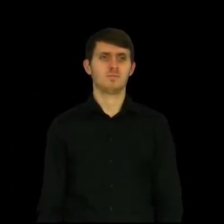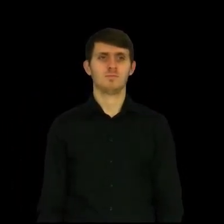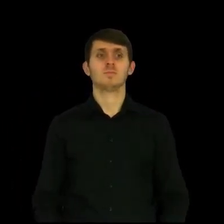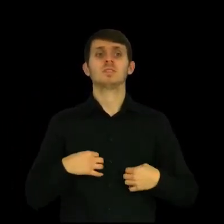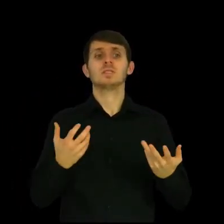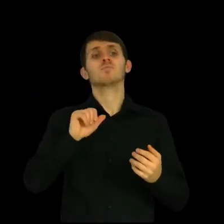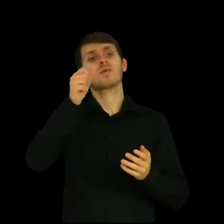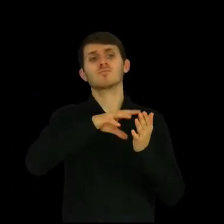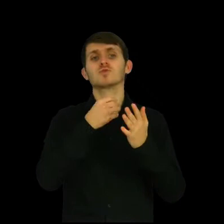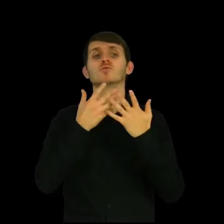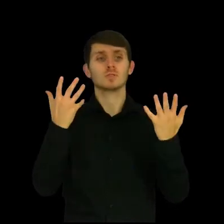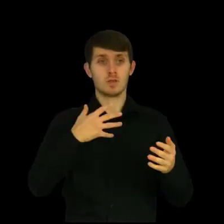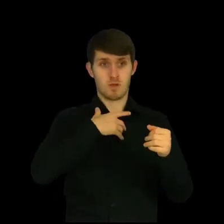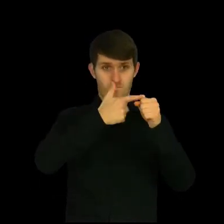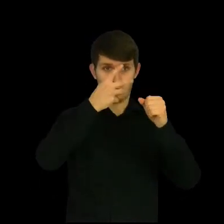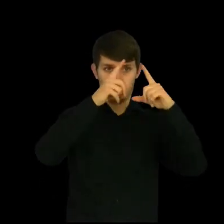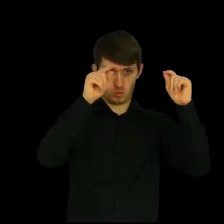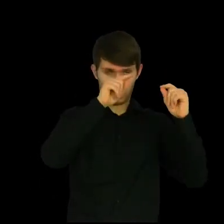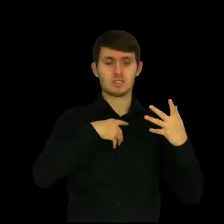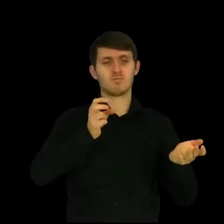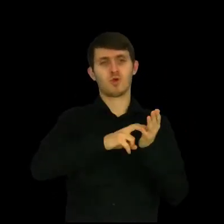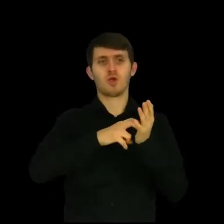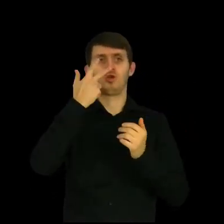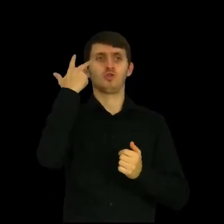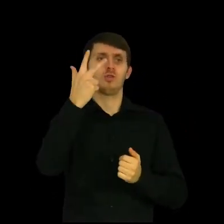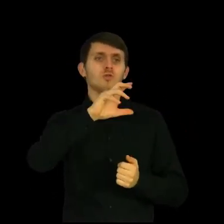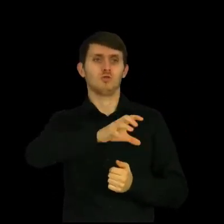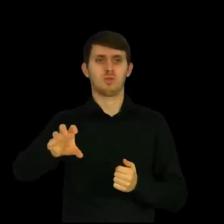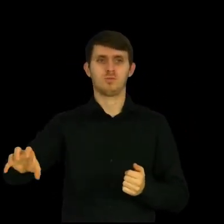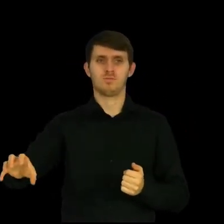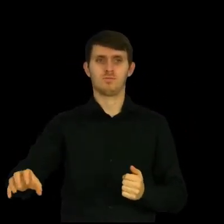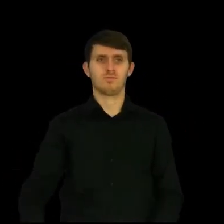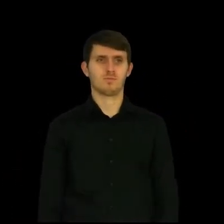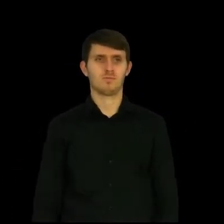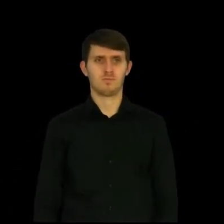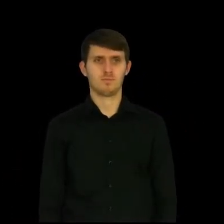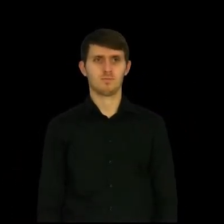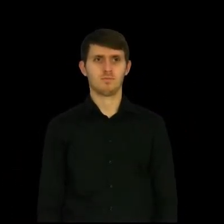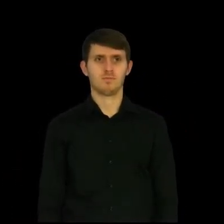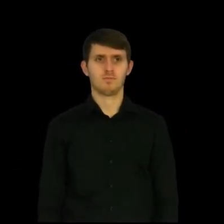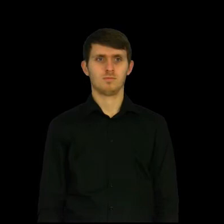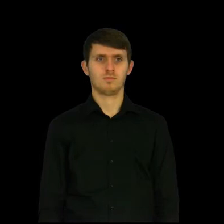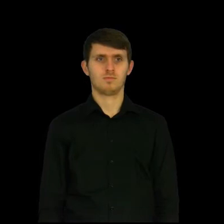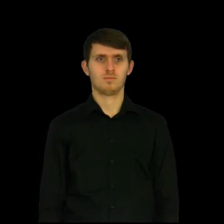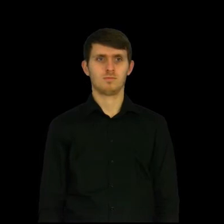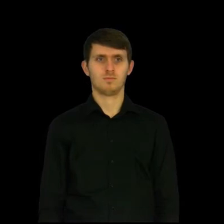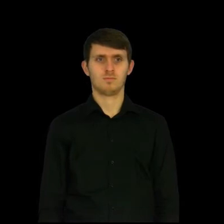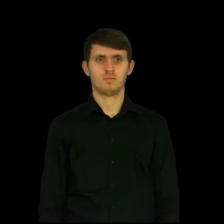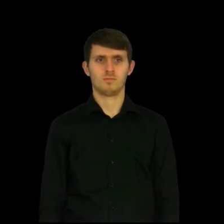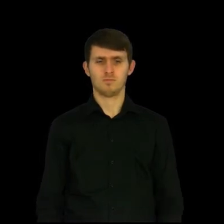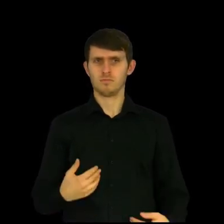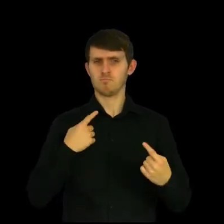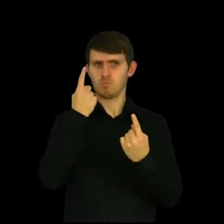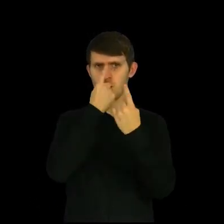groups. So the first thing I want to do is I want to divide this 24 triangle things. I want to divide it into three